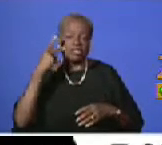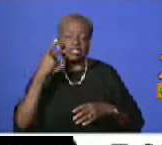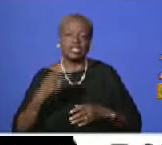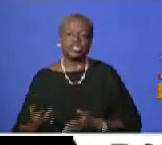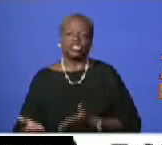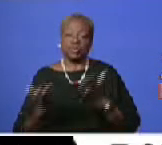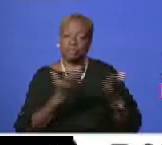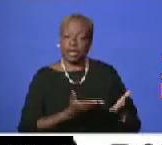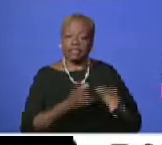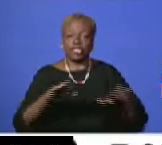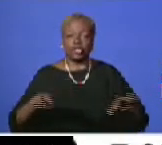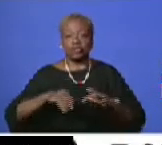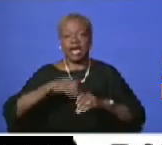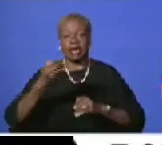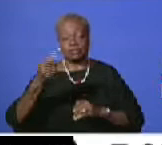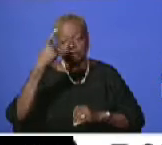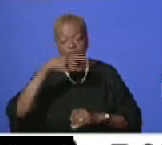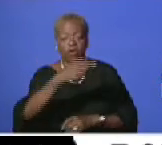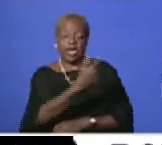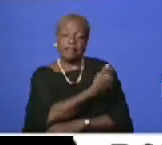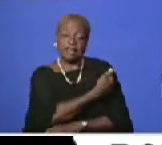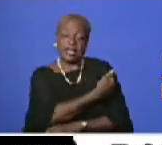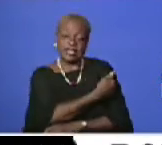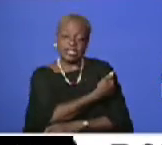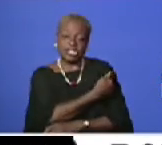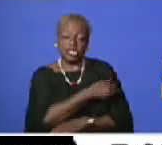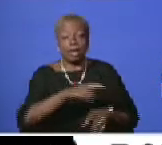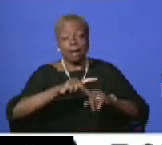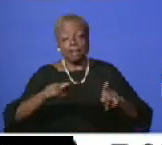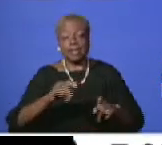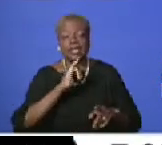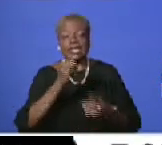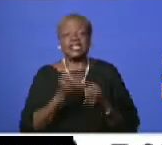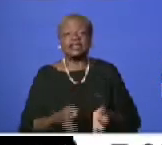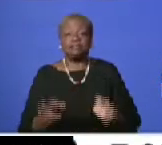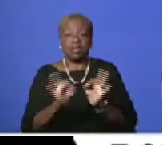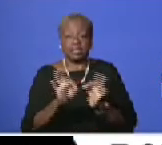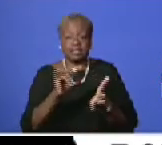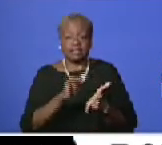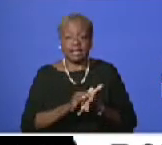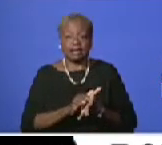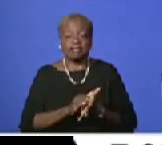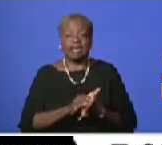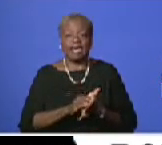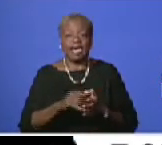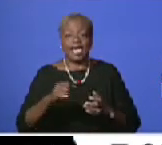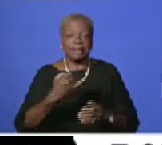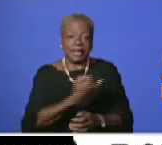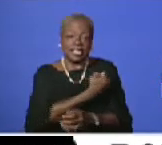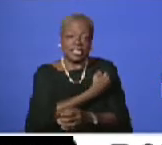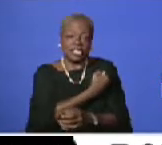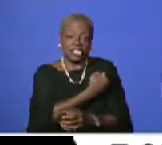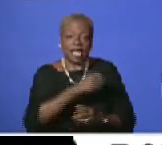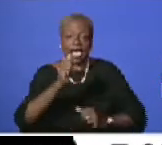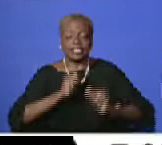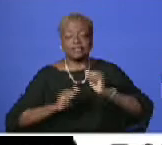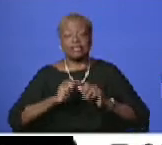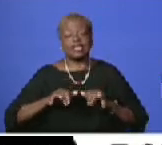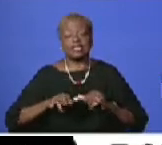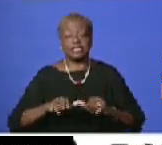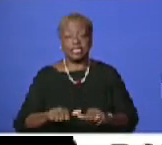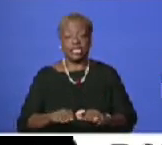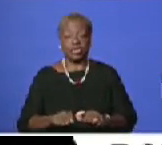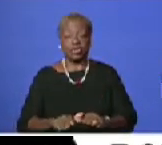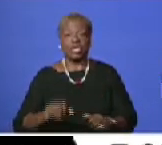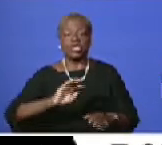for immunization, but it's absolutely essential that immunization activities continue so that we can keep